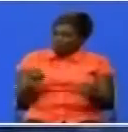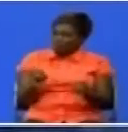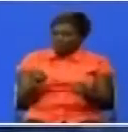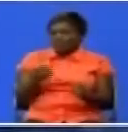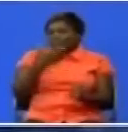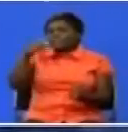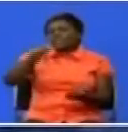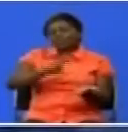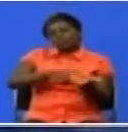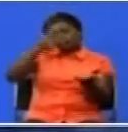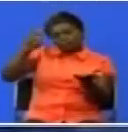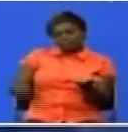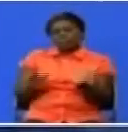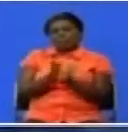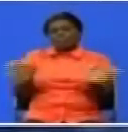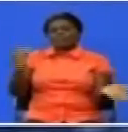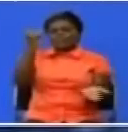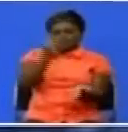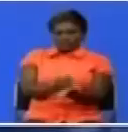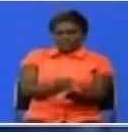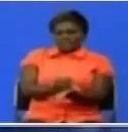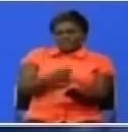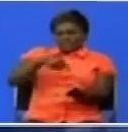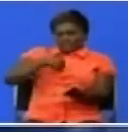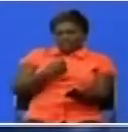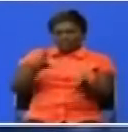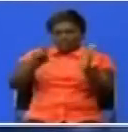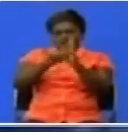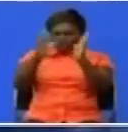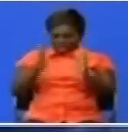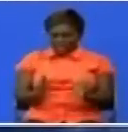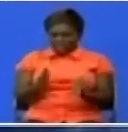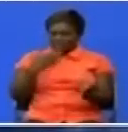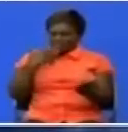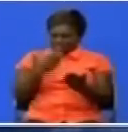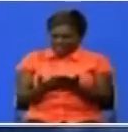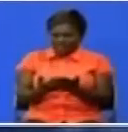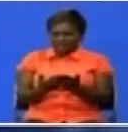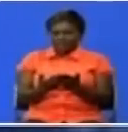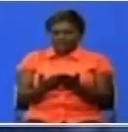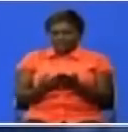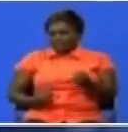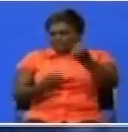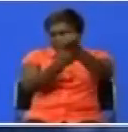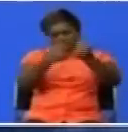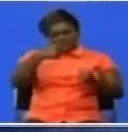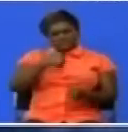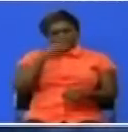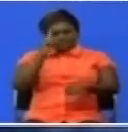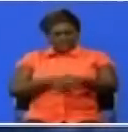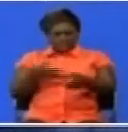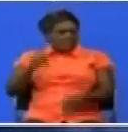I think you need to resign from the public office. So mine is only to thank the lawyers and the bloggers who came here for standing with me through this